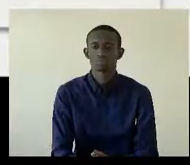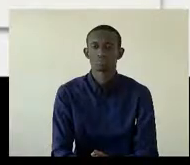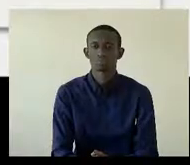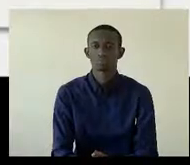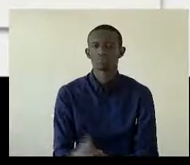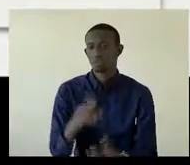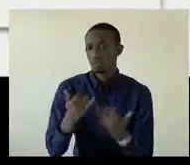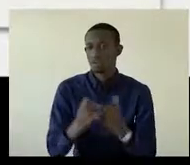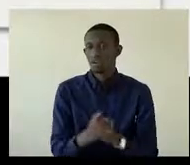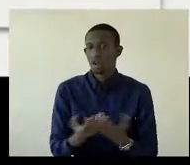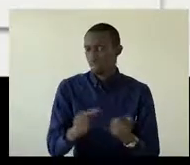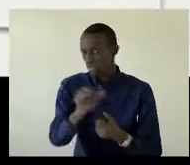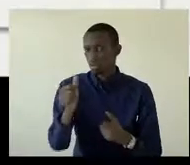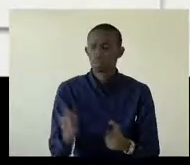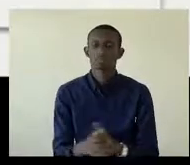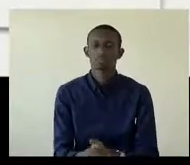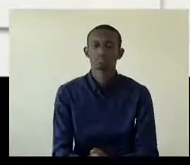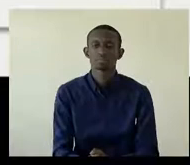Then we have others.